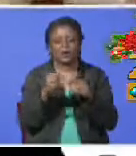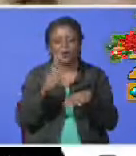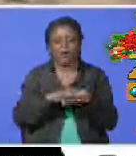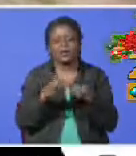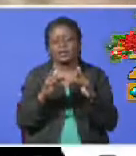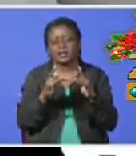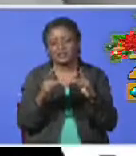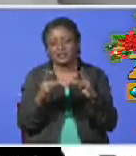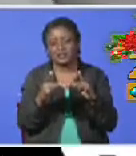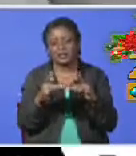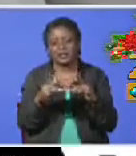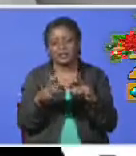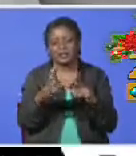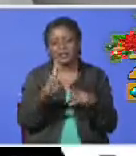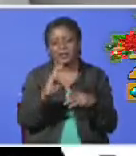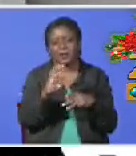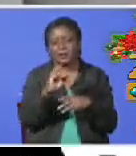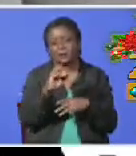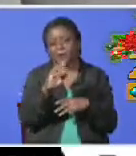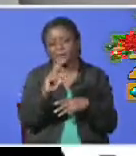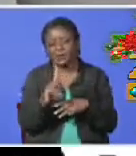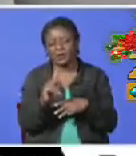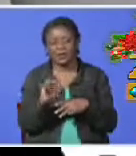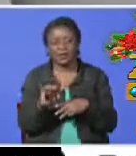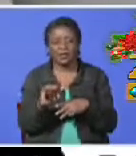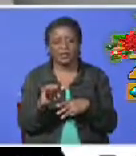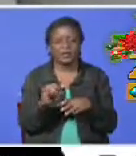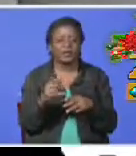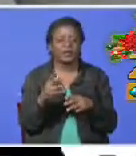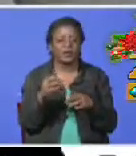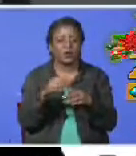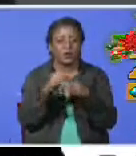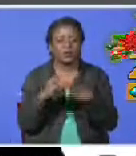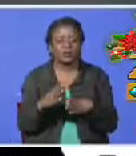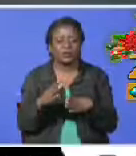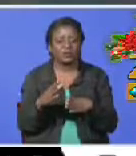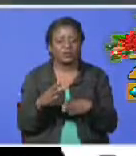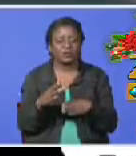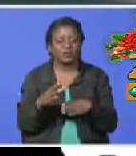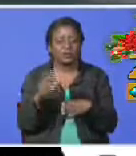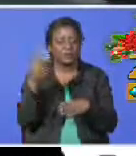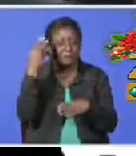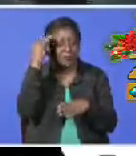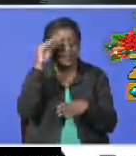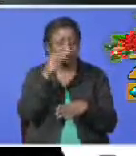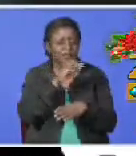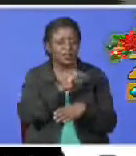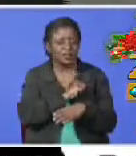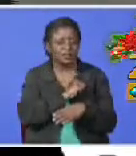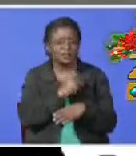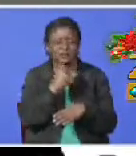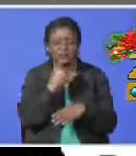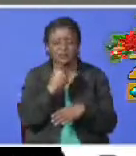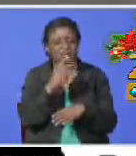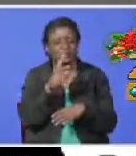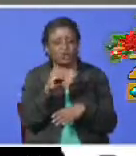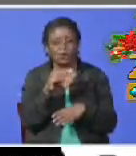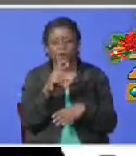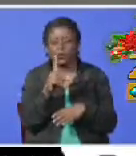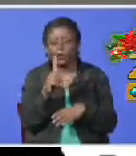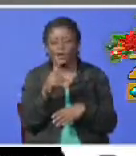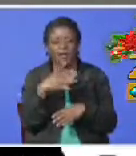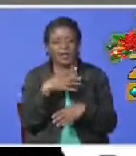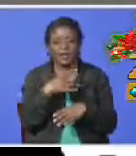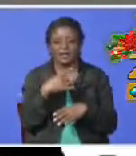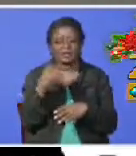to ring once more. Resort owner Manny Alexio admits, though, that no one likes the idea of having